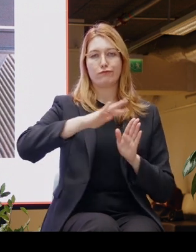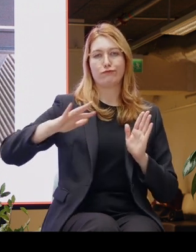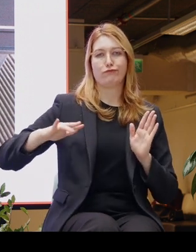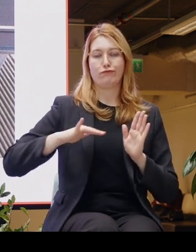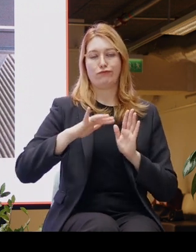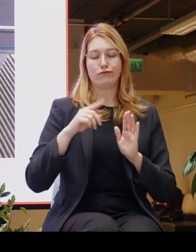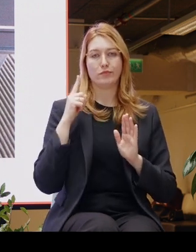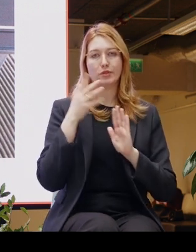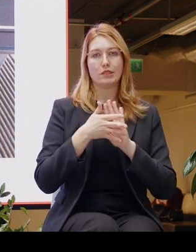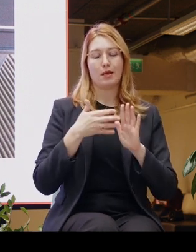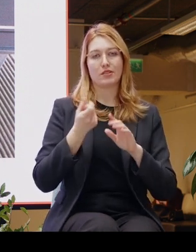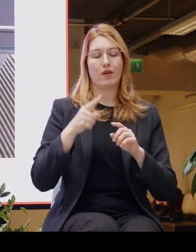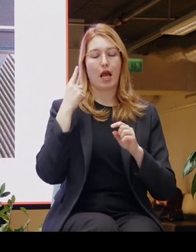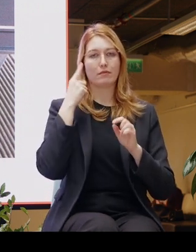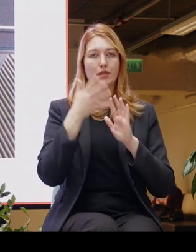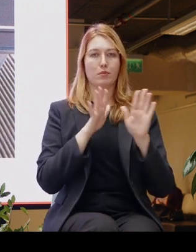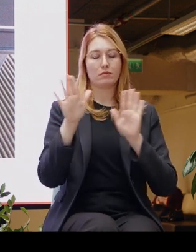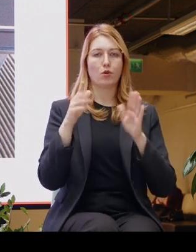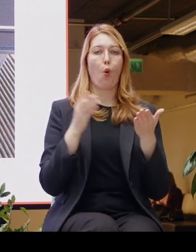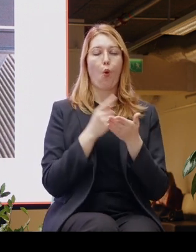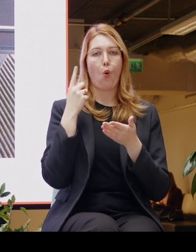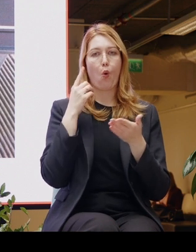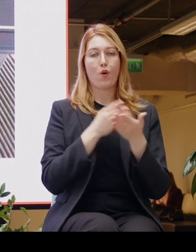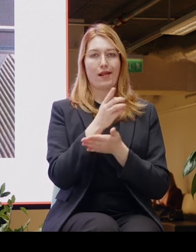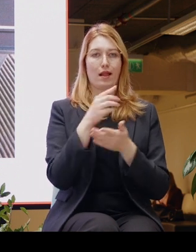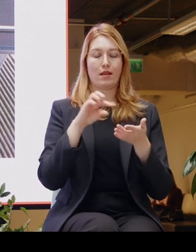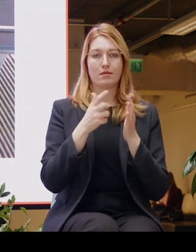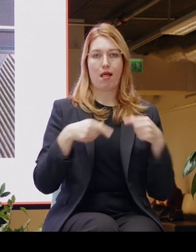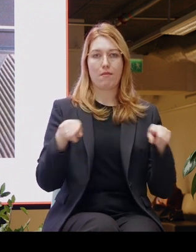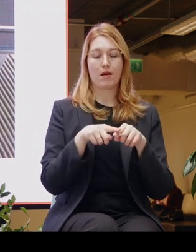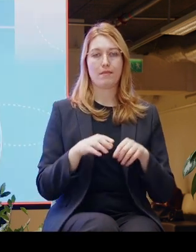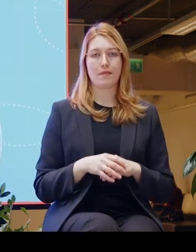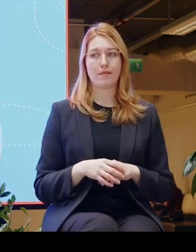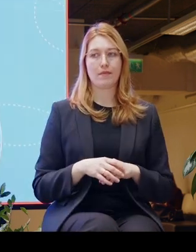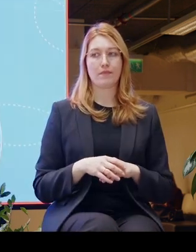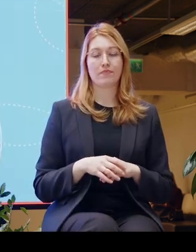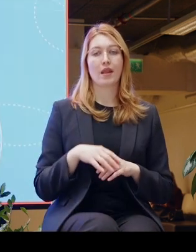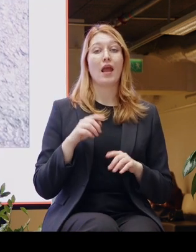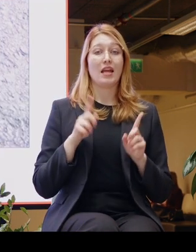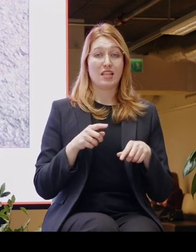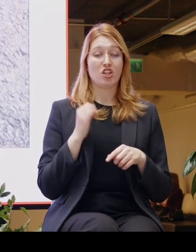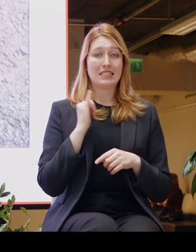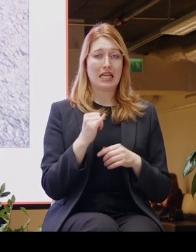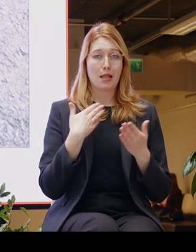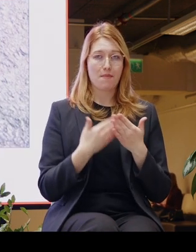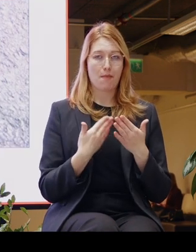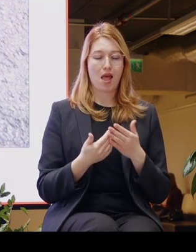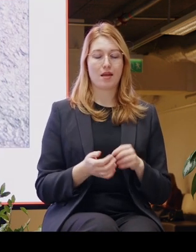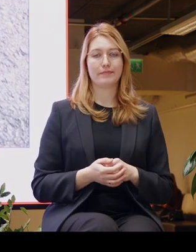also get more help from the workers. Some bad examples.